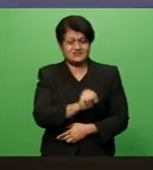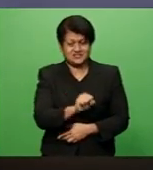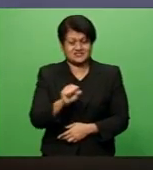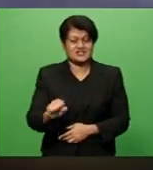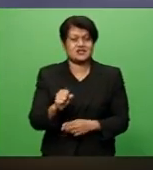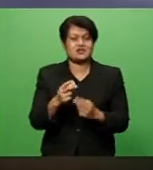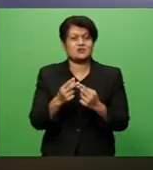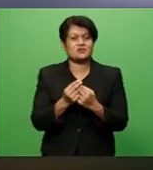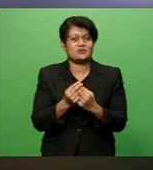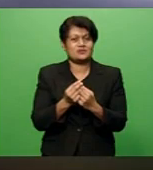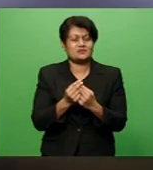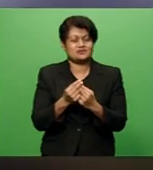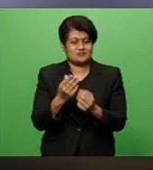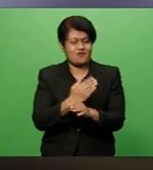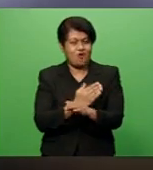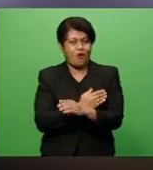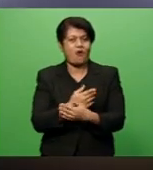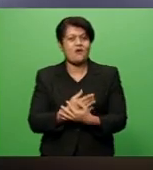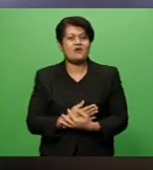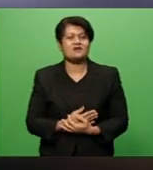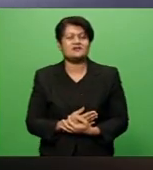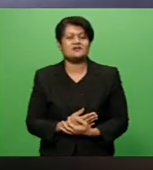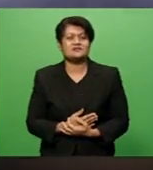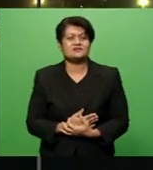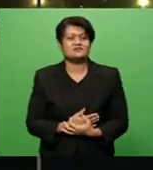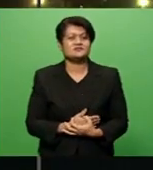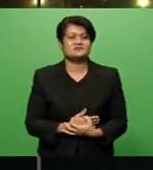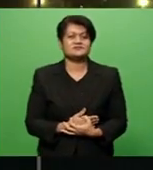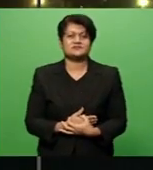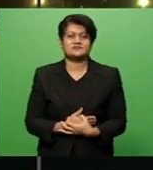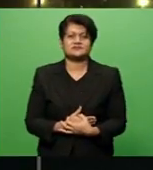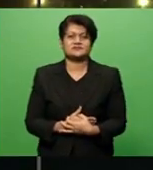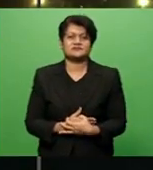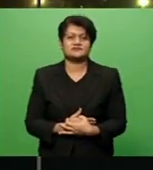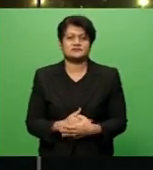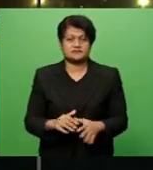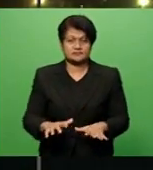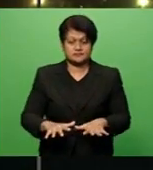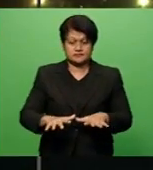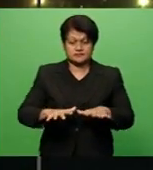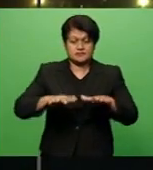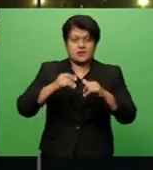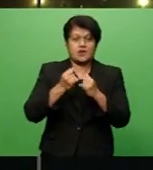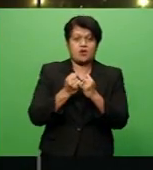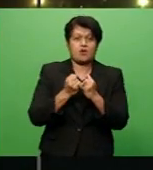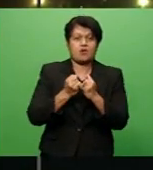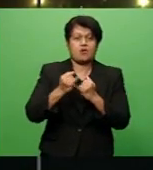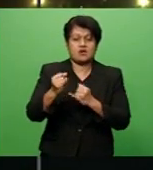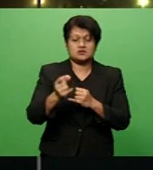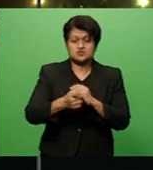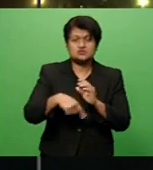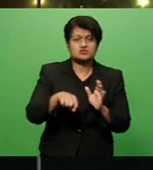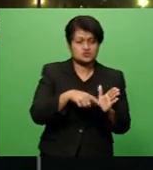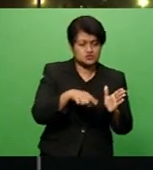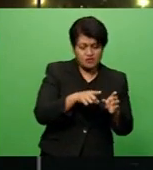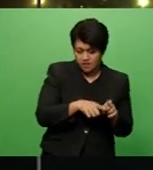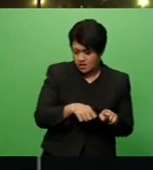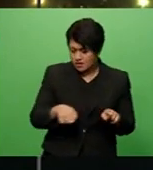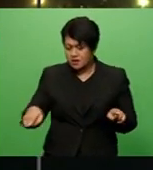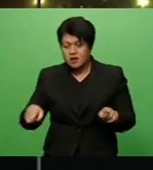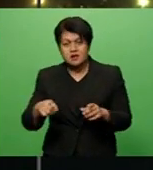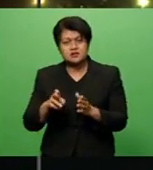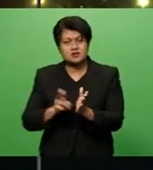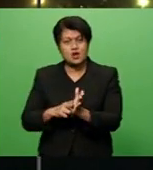being caught off guard. Kelly Vadala, FBC News. Flooding had a worse effect in the Nausori corridor than strong